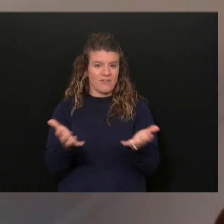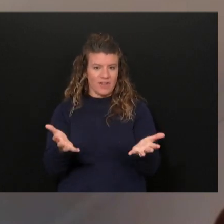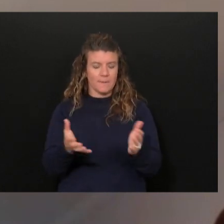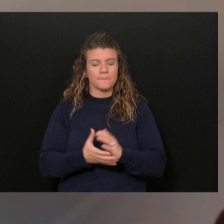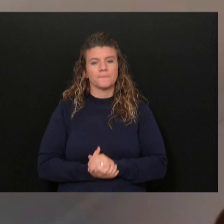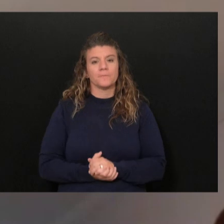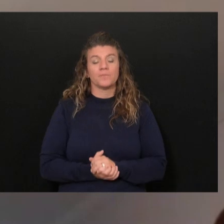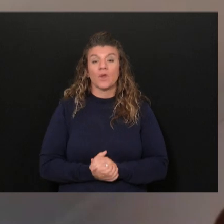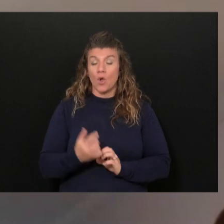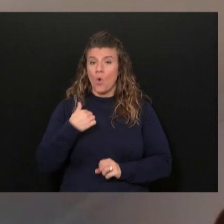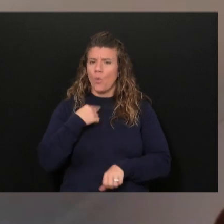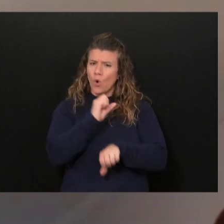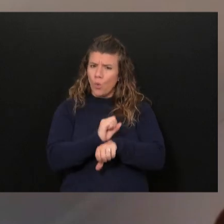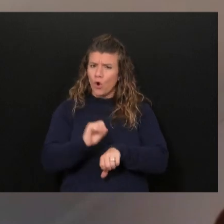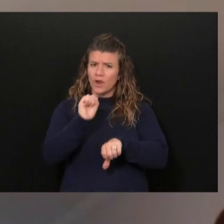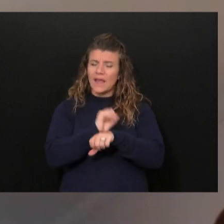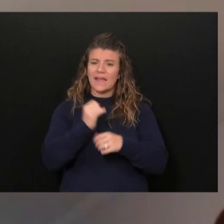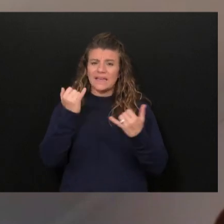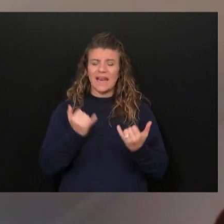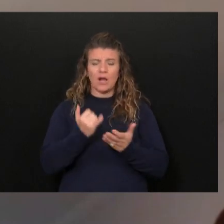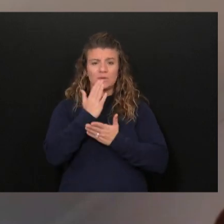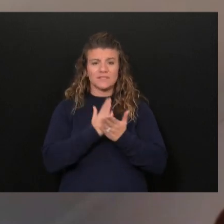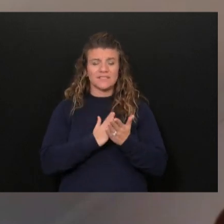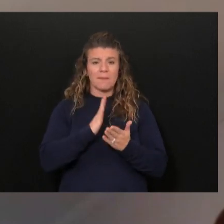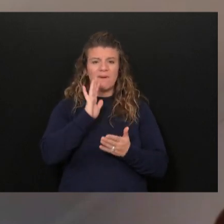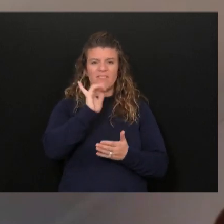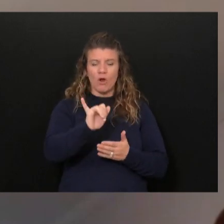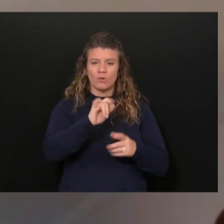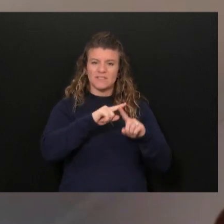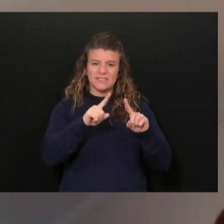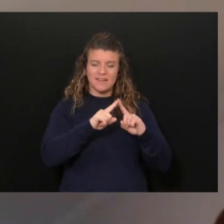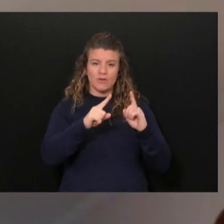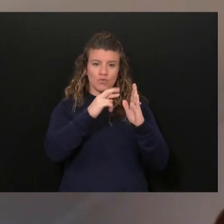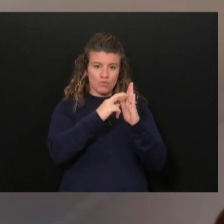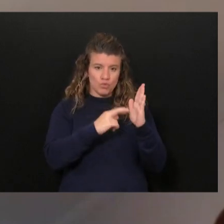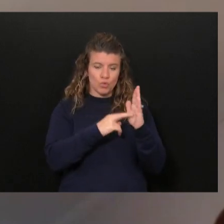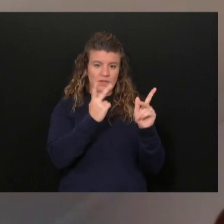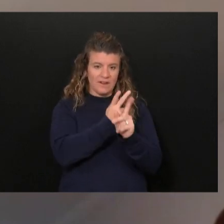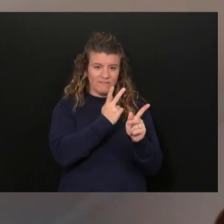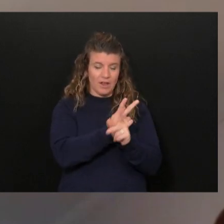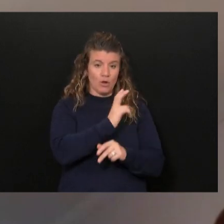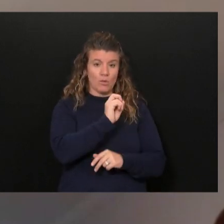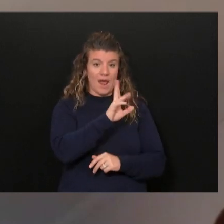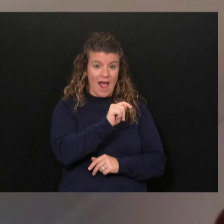are working through some of those logistics. You know, the secretary is